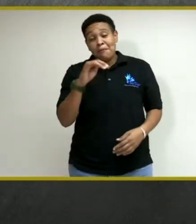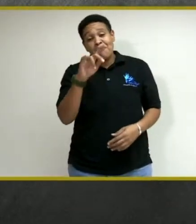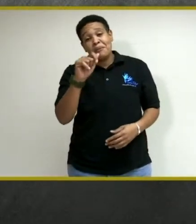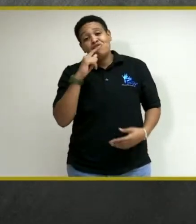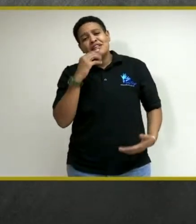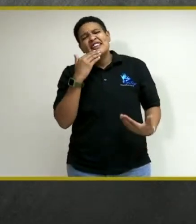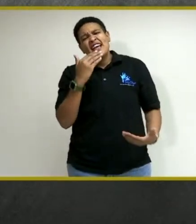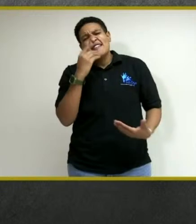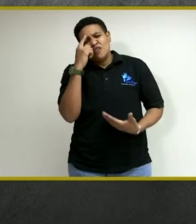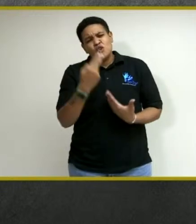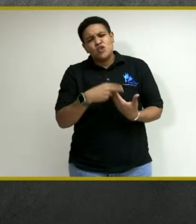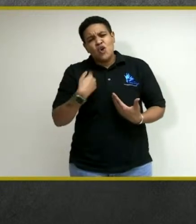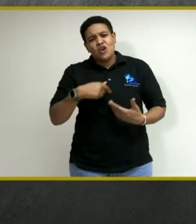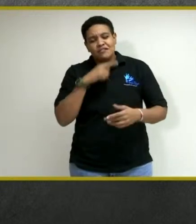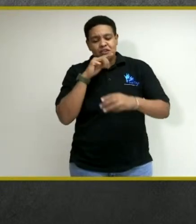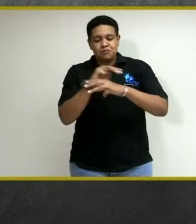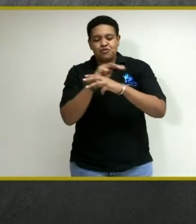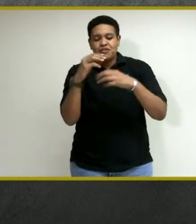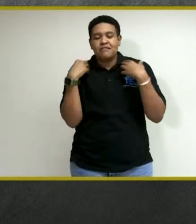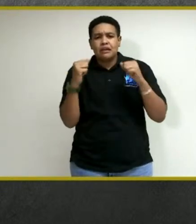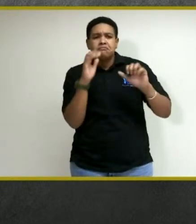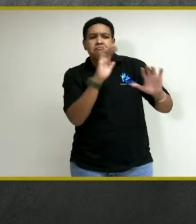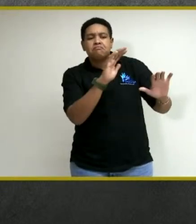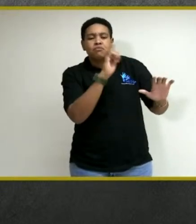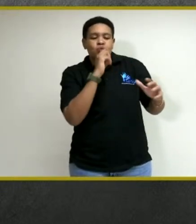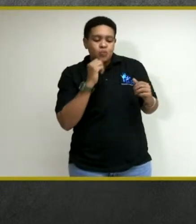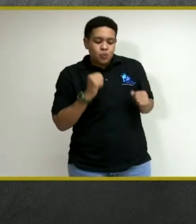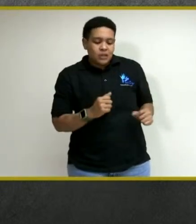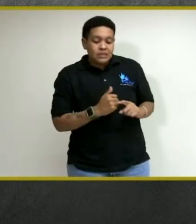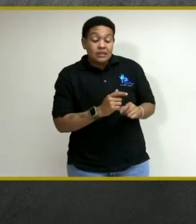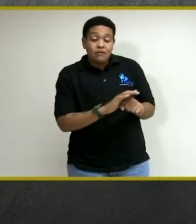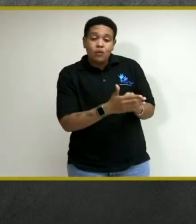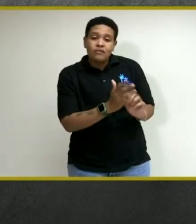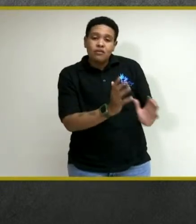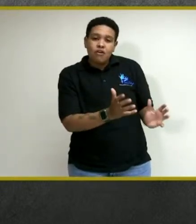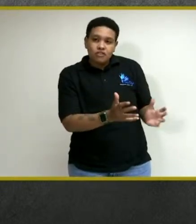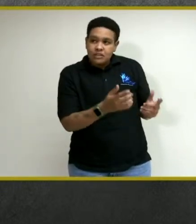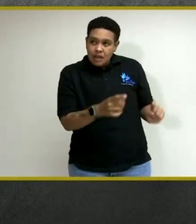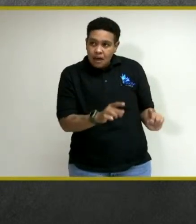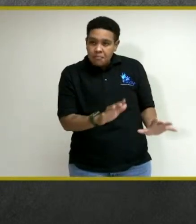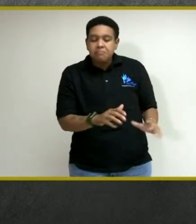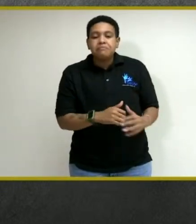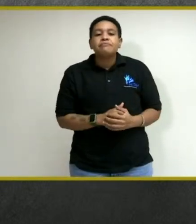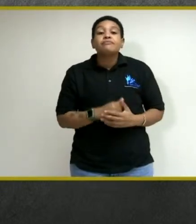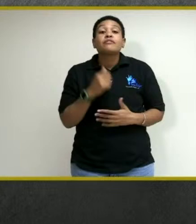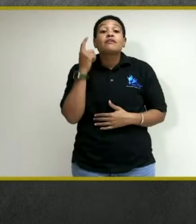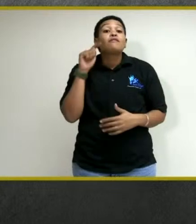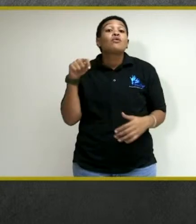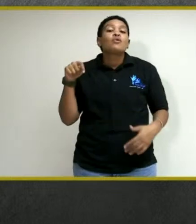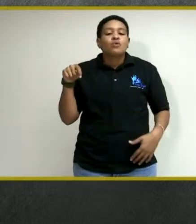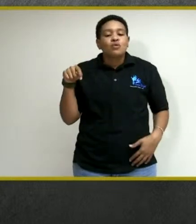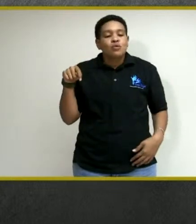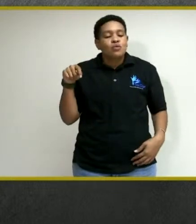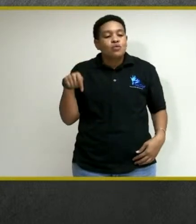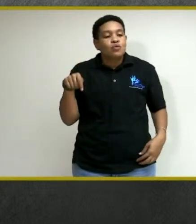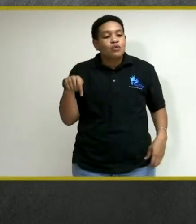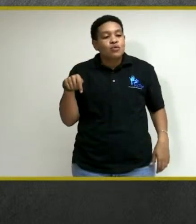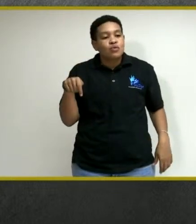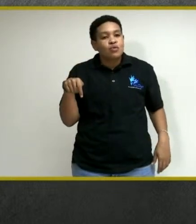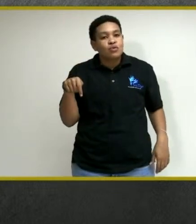So much for joining us for the Ministry of Health and Wellness's COVID-19 conversation for